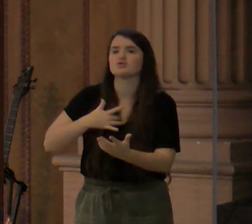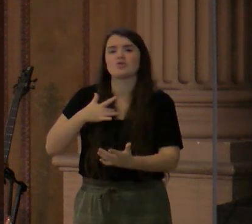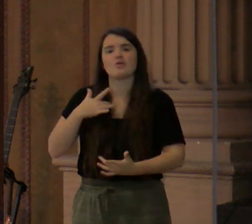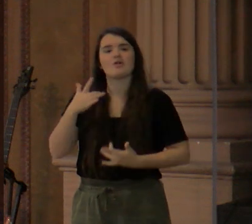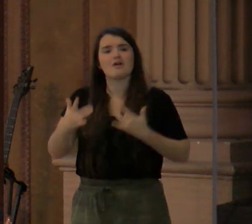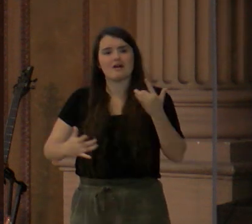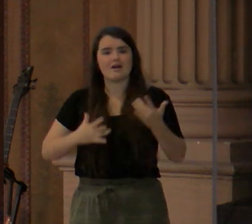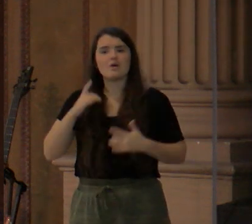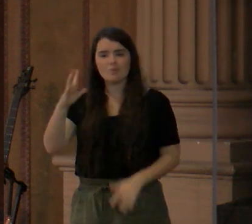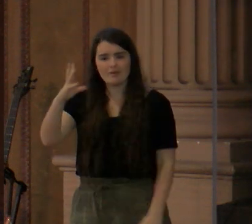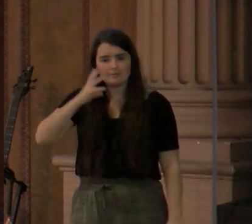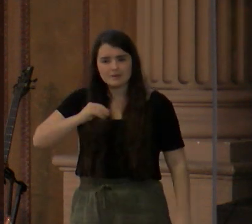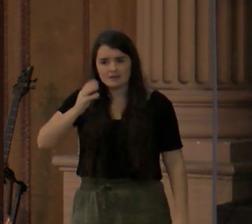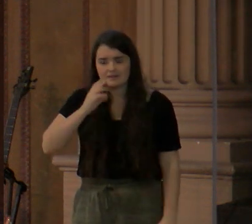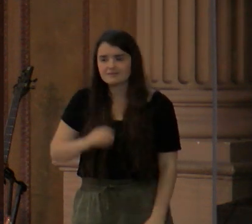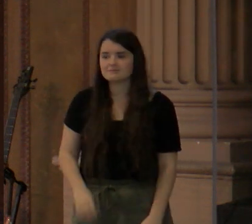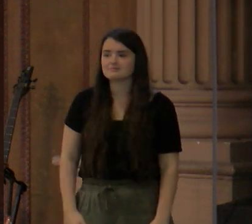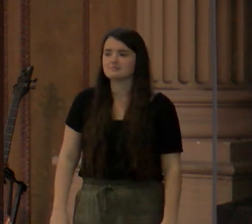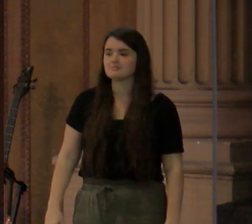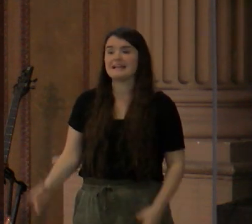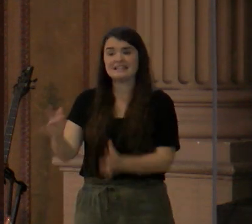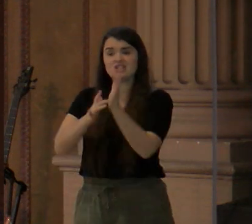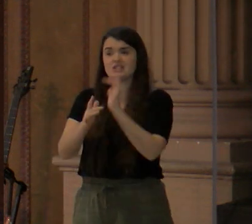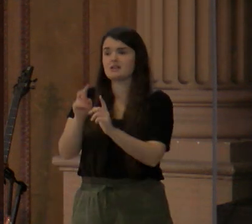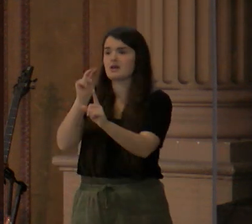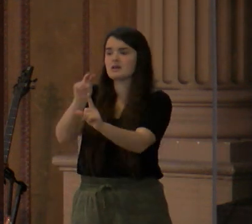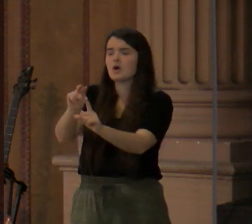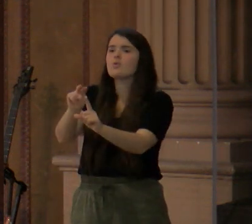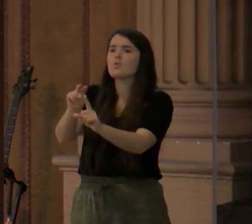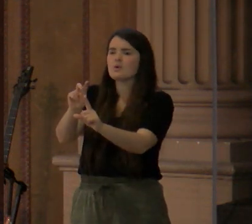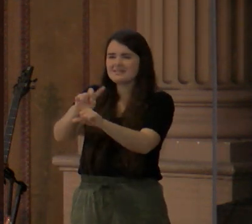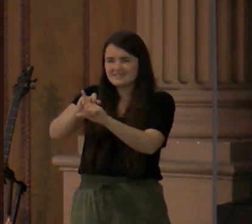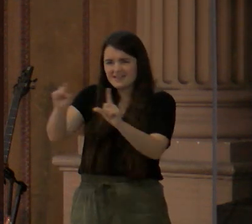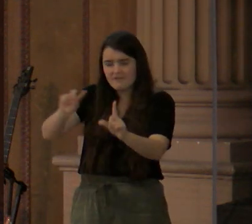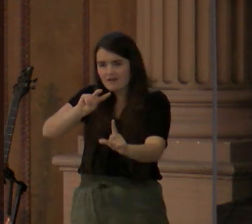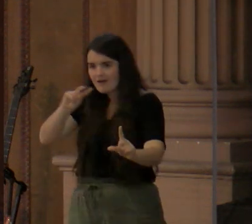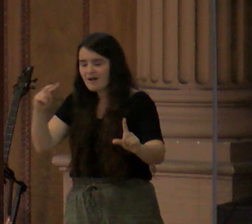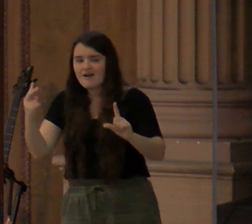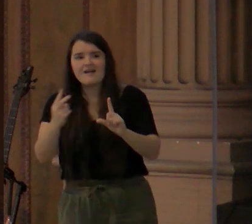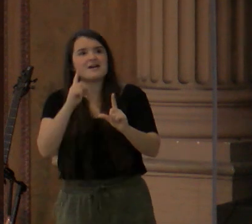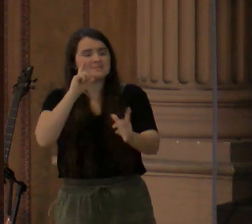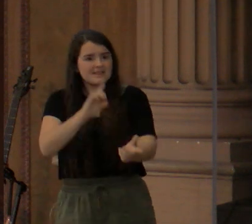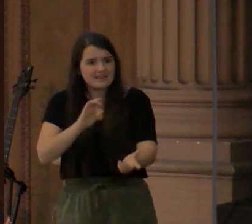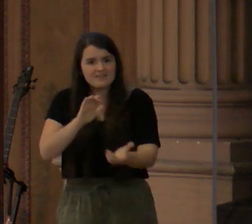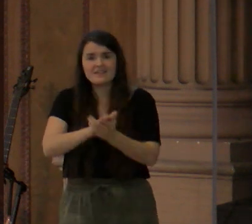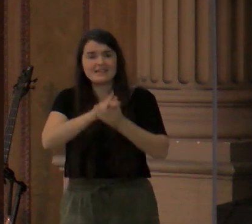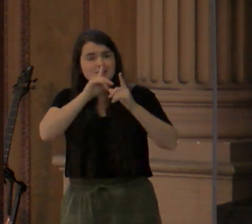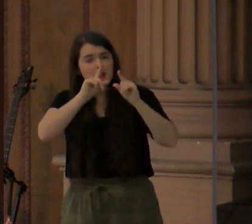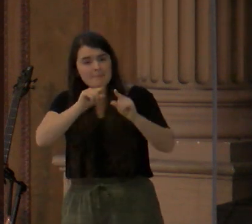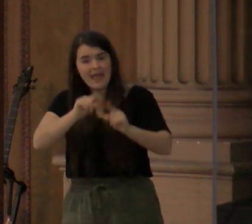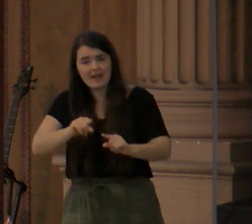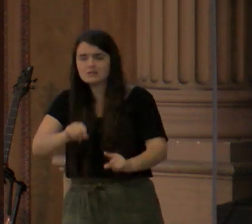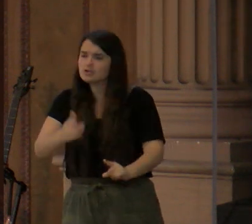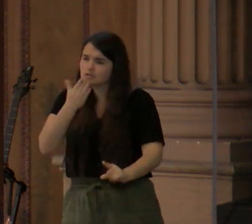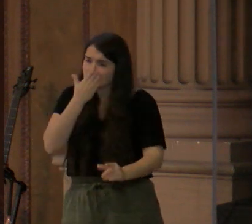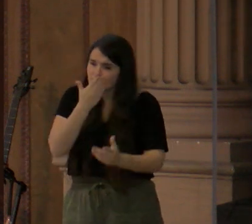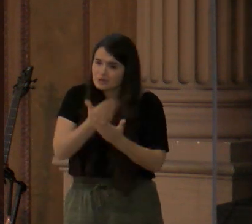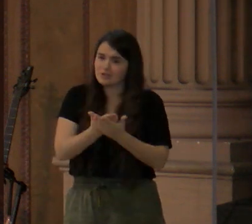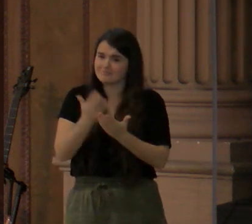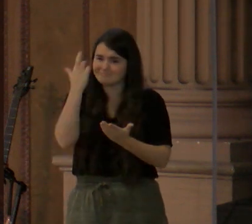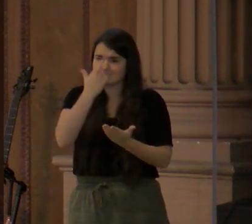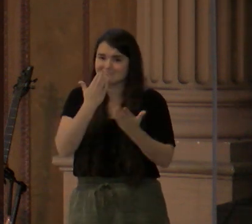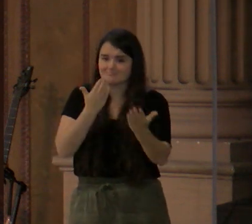We have a new way of thinking about Jesus and his goodness that makes us believe that his commands are good. We have his Holy Spirit